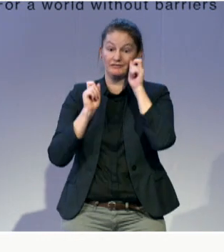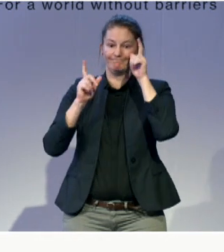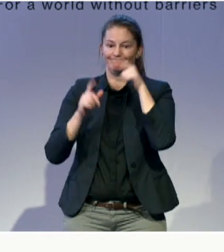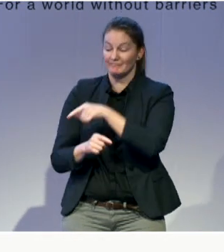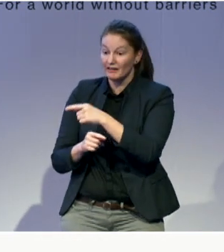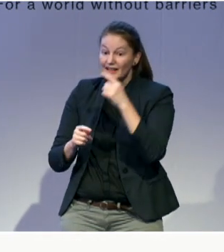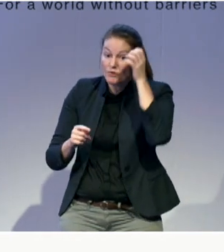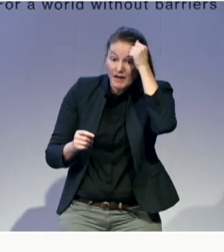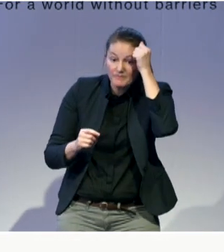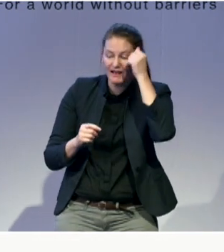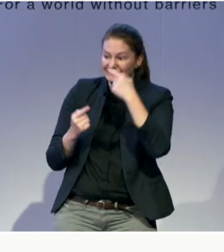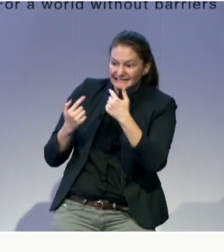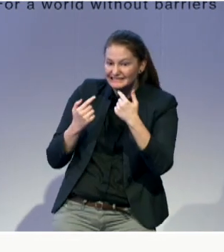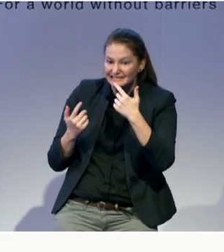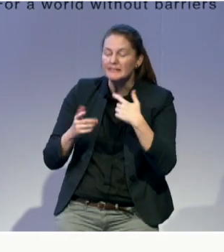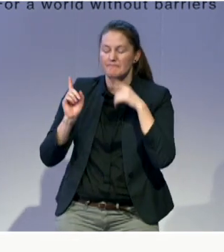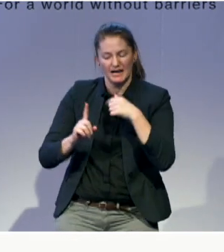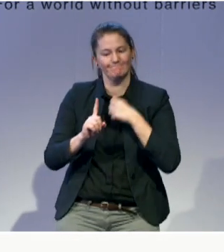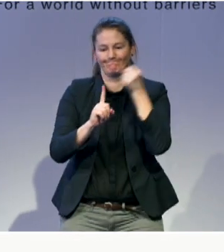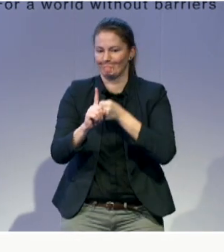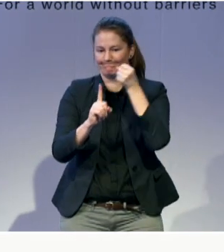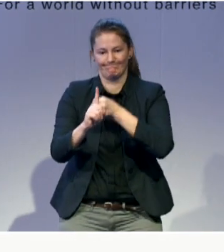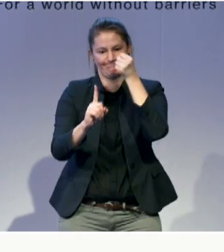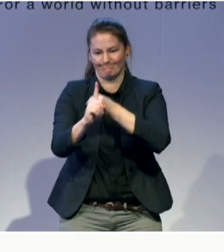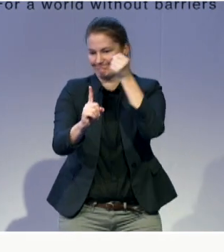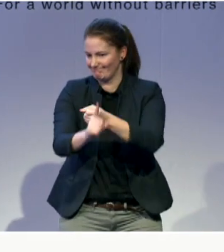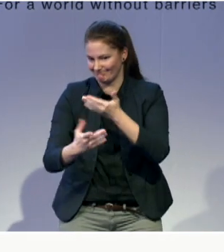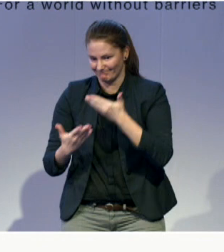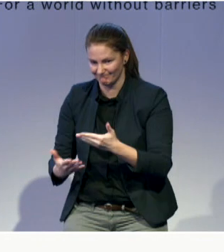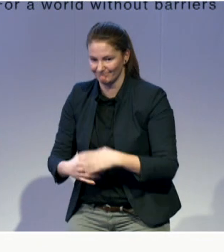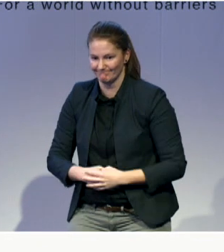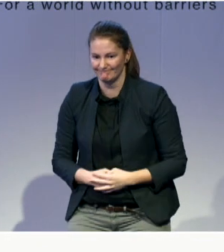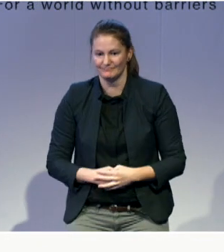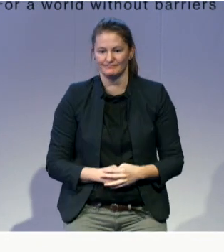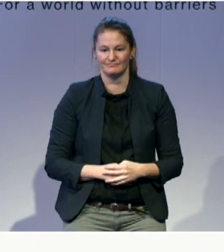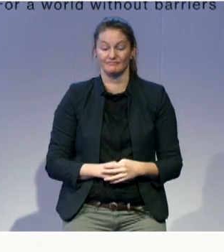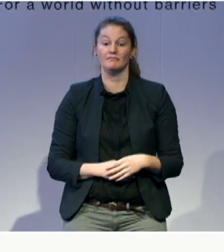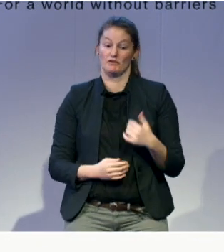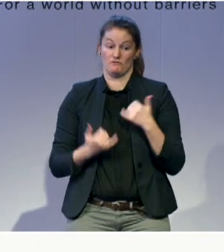to be a Kessler and representative of the disabled community.